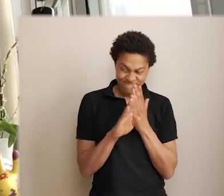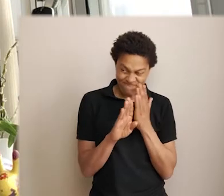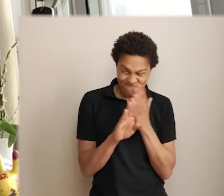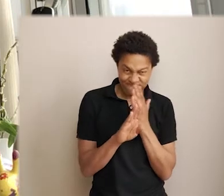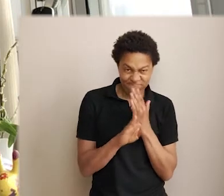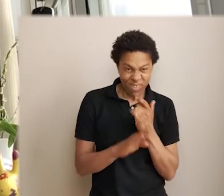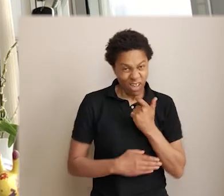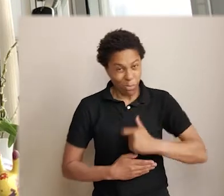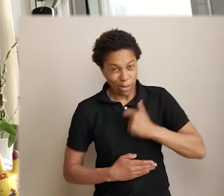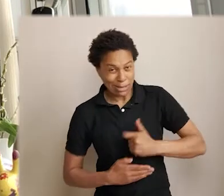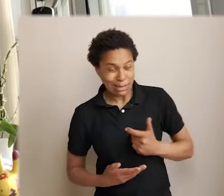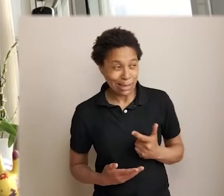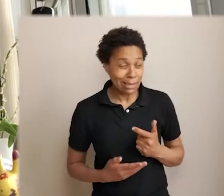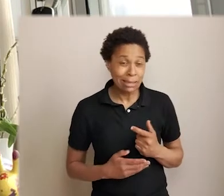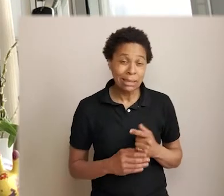Because years ago,